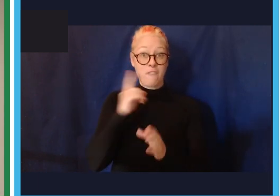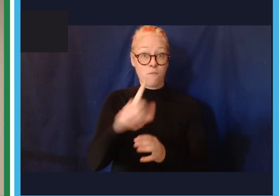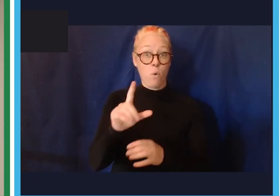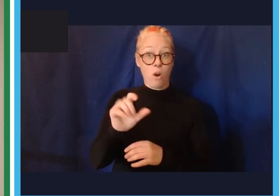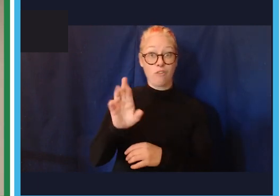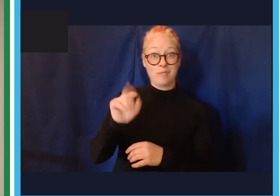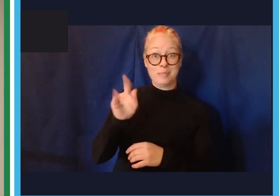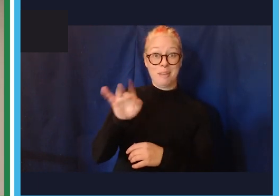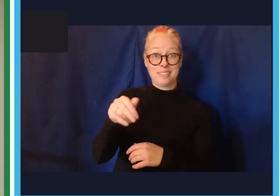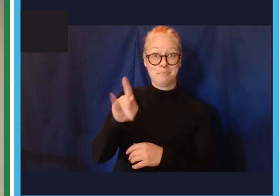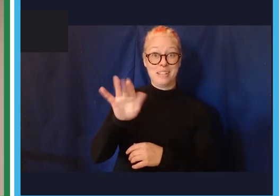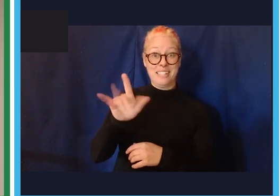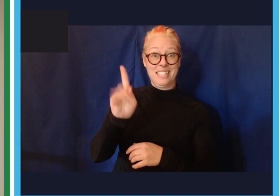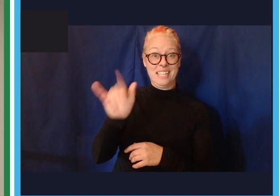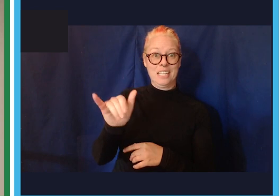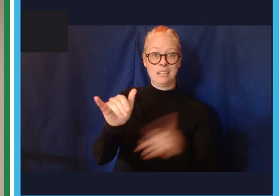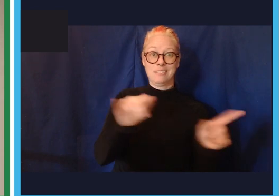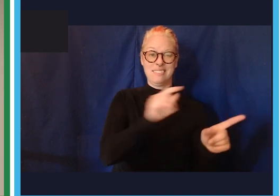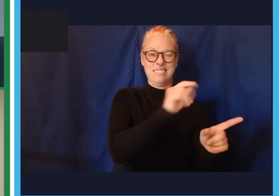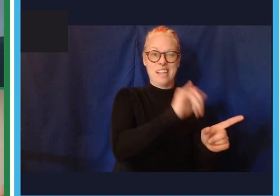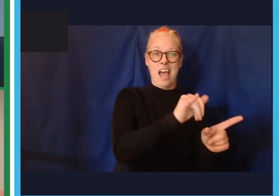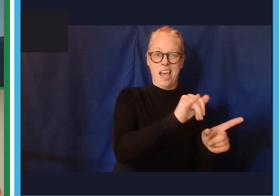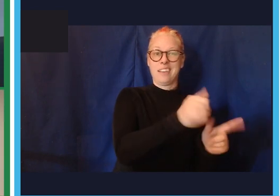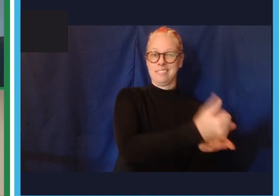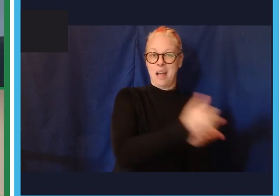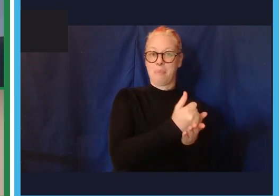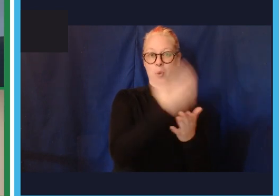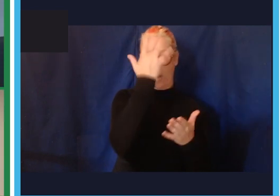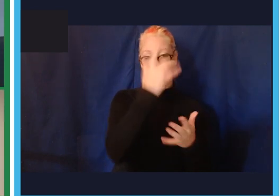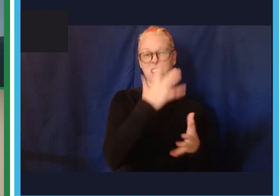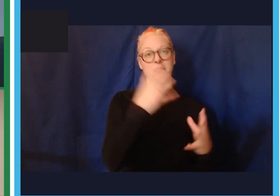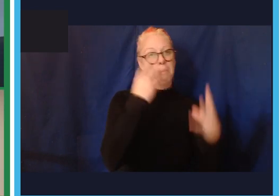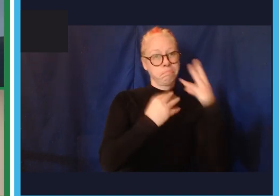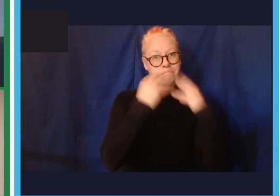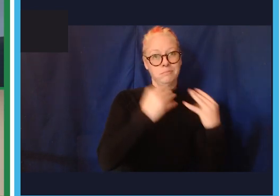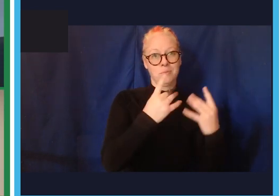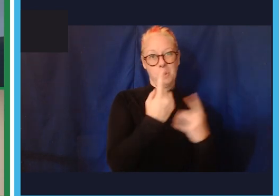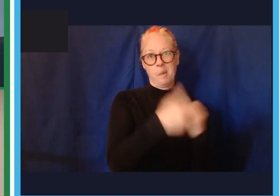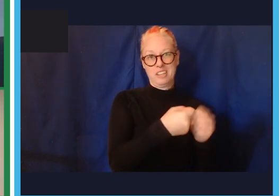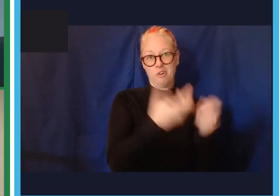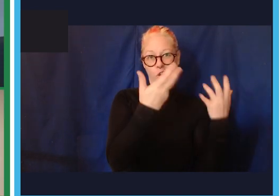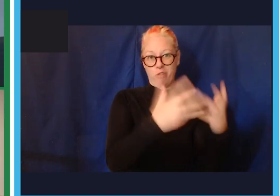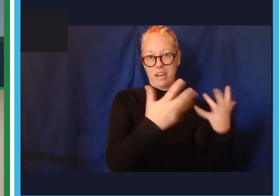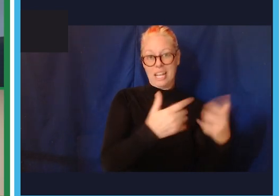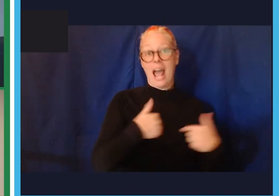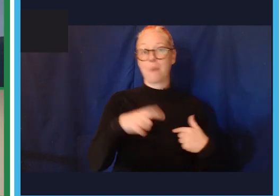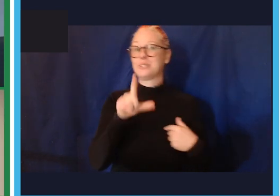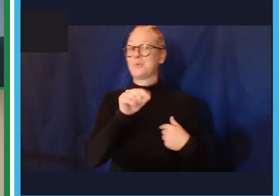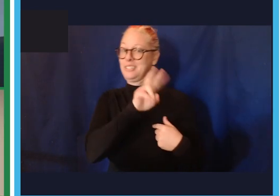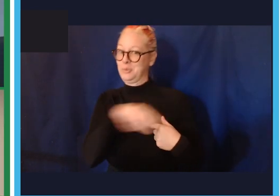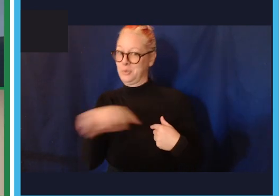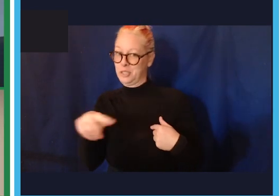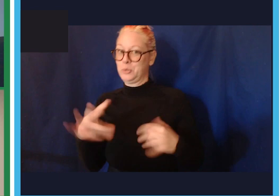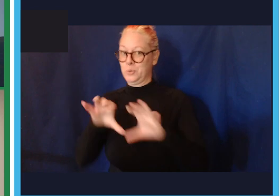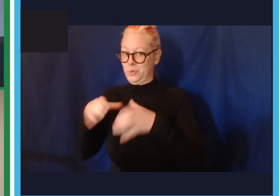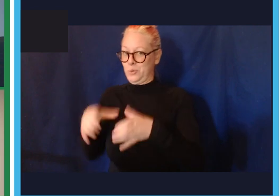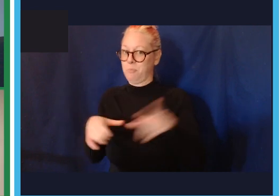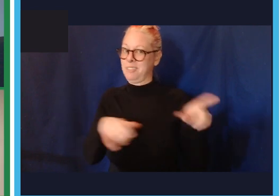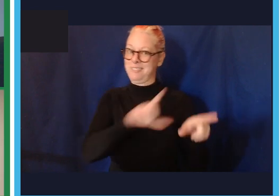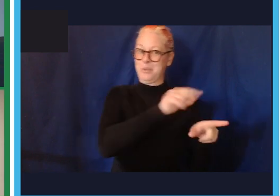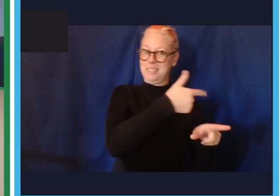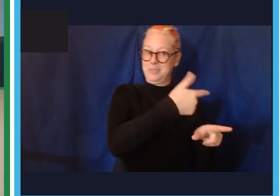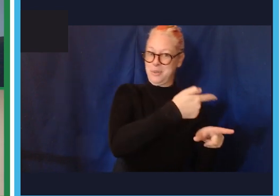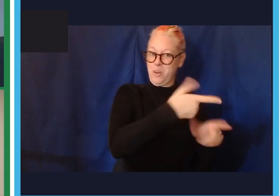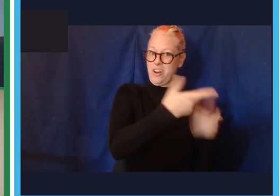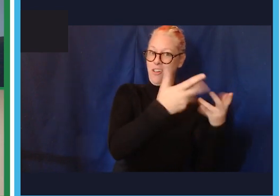virtual cohort, so a bunch of us from around the world who met online kind of like this to do it. Although I don't think it was, I think they just,